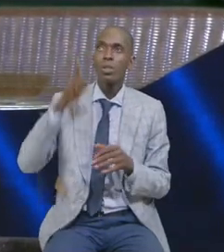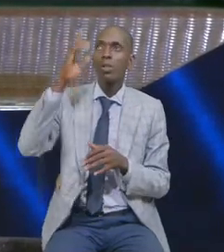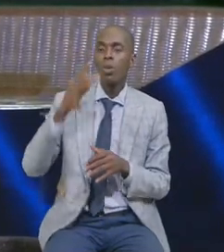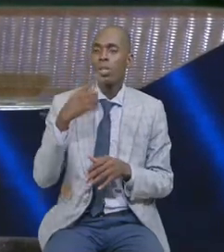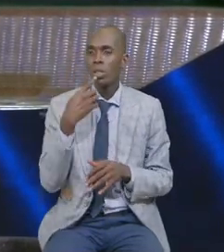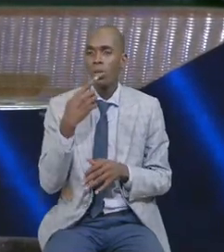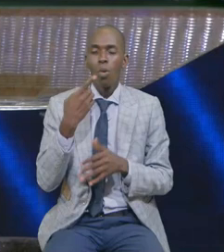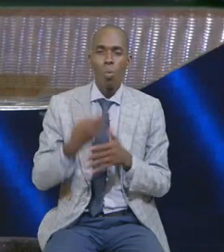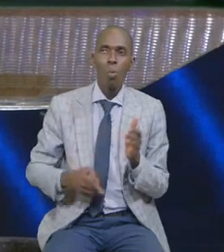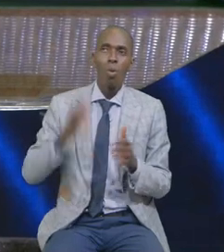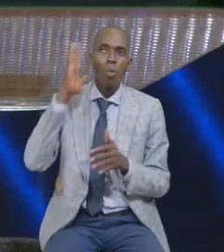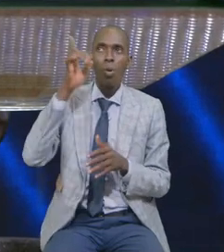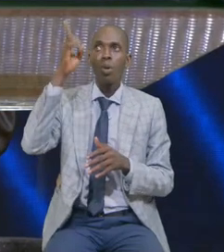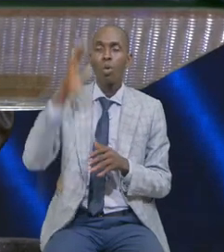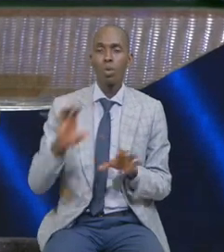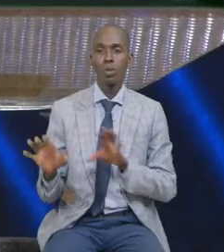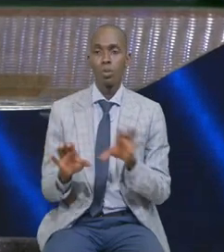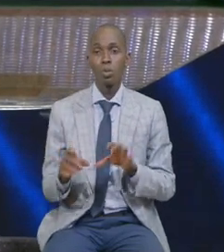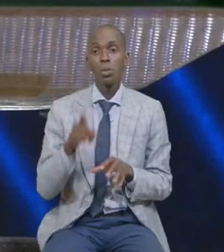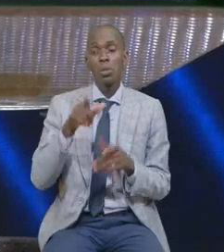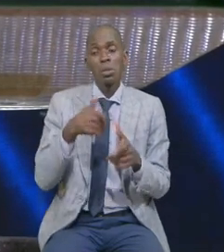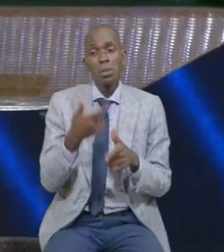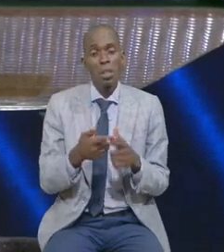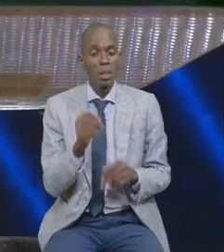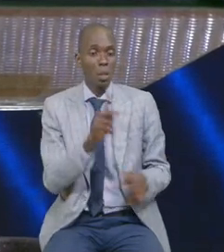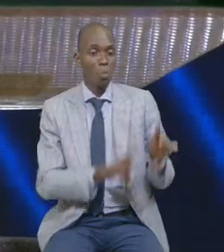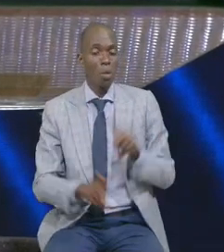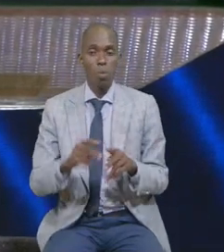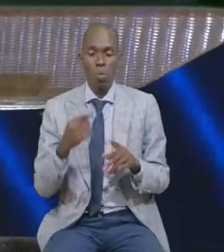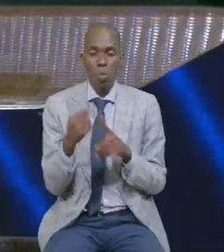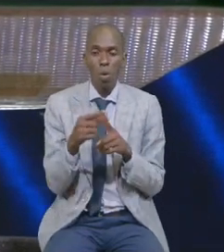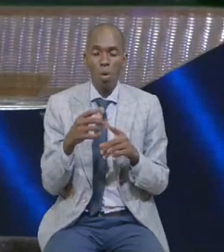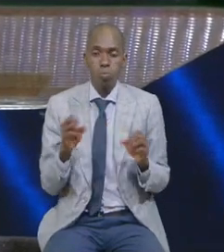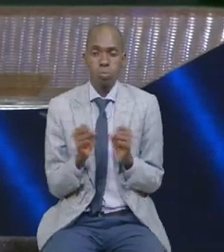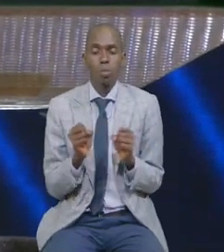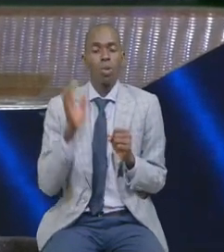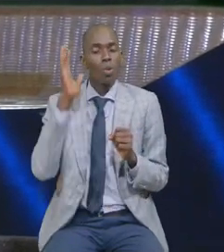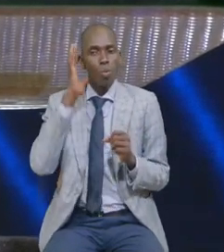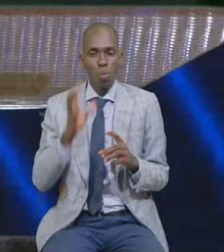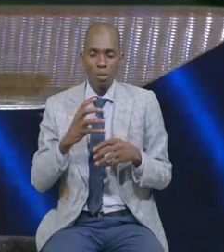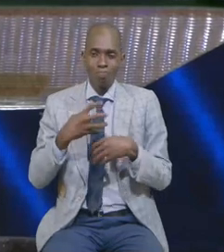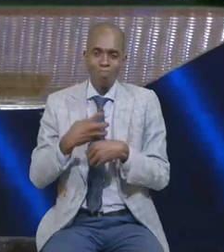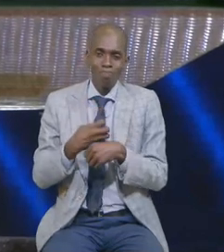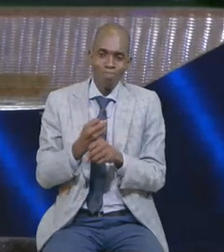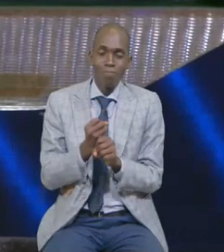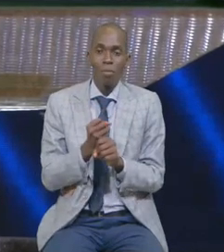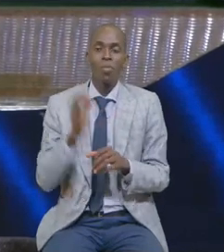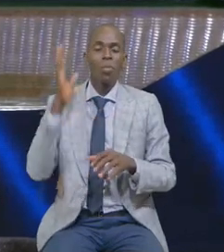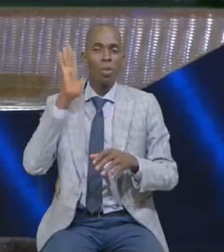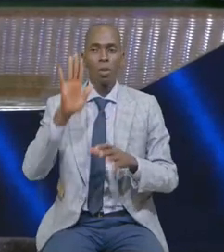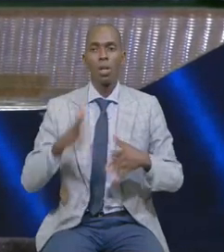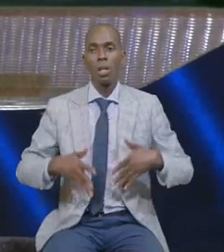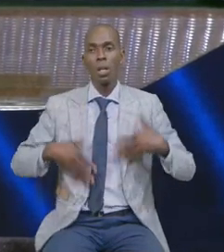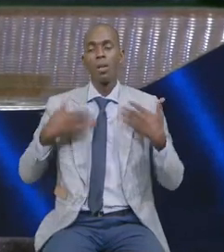what can God do? Their threats will catch you. The tyrant will squeeze your life like they pluck